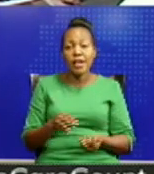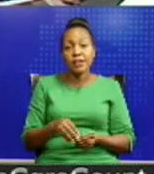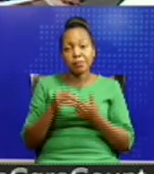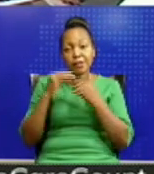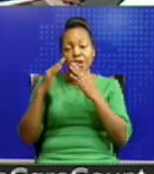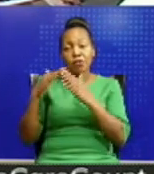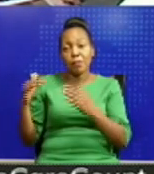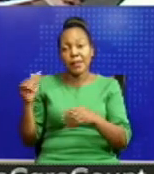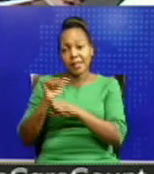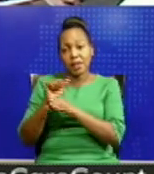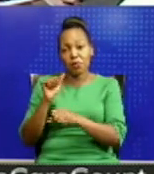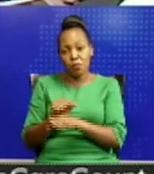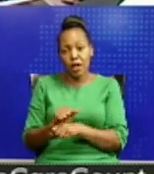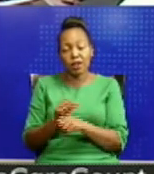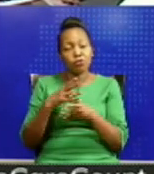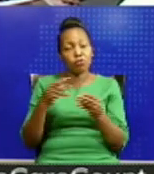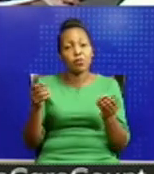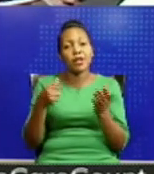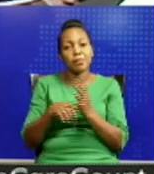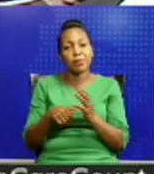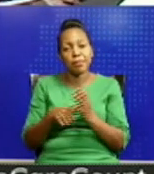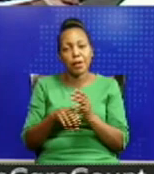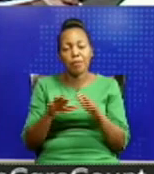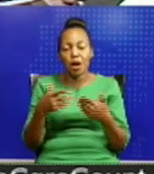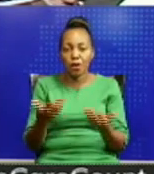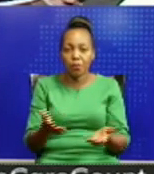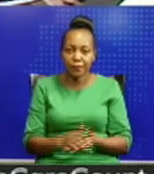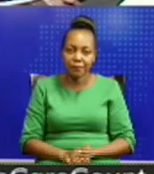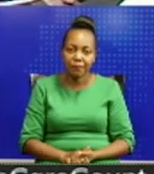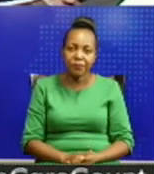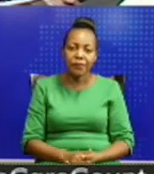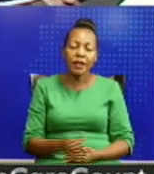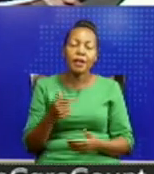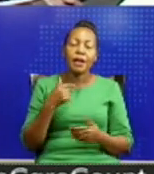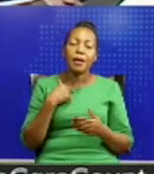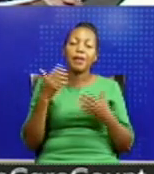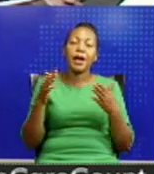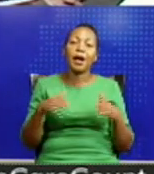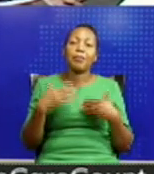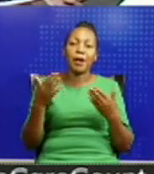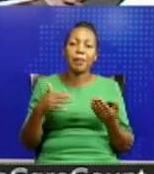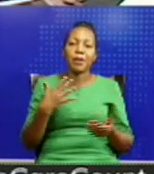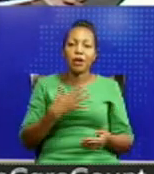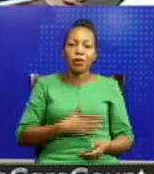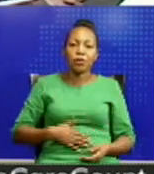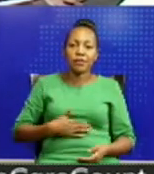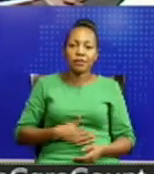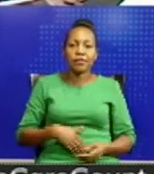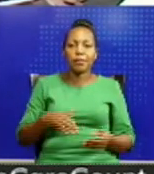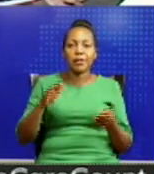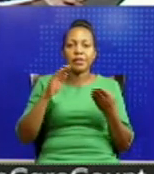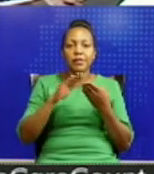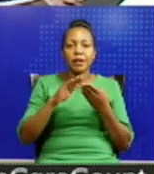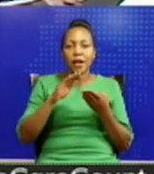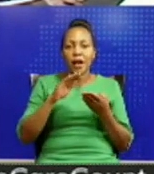it comes to domestic or private settings? Yeah, thank you very much. Mm. And I'm glad that Oxfam, with our partner UWONET, we have